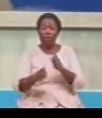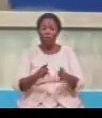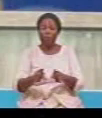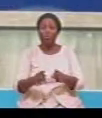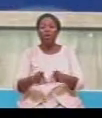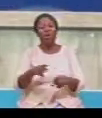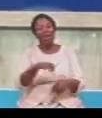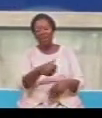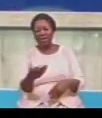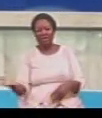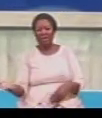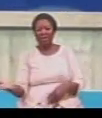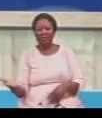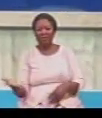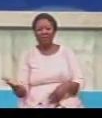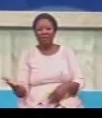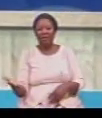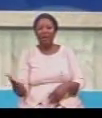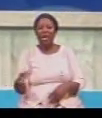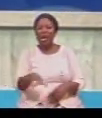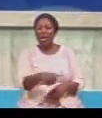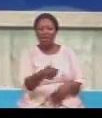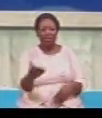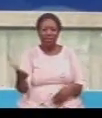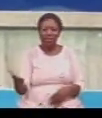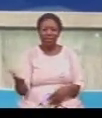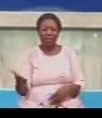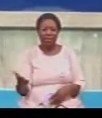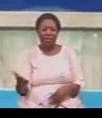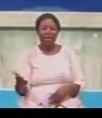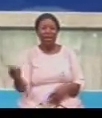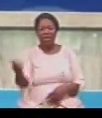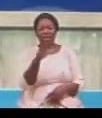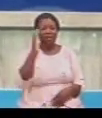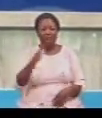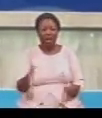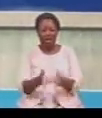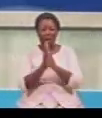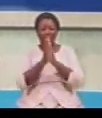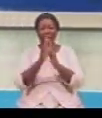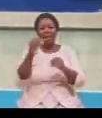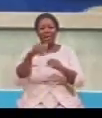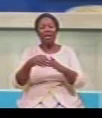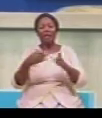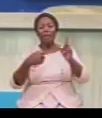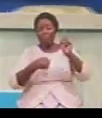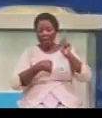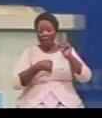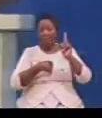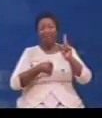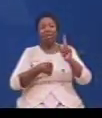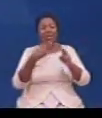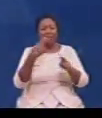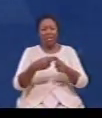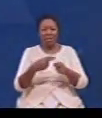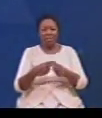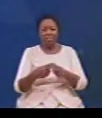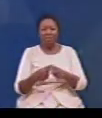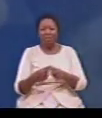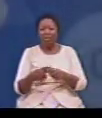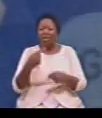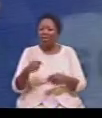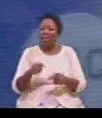people, whatsoever, whatsoever ye shall ask in my name. The point